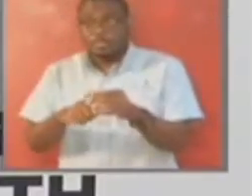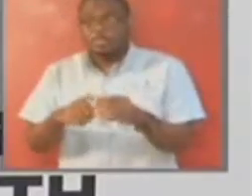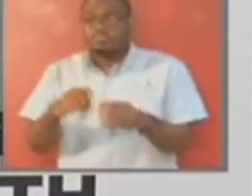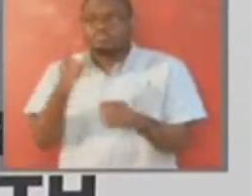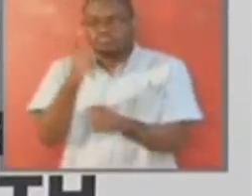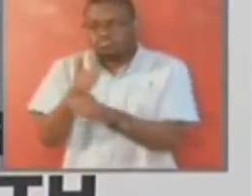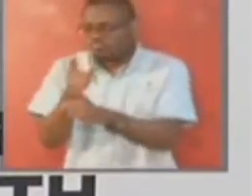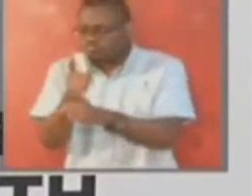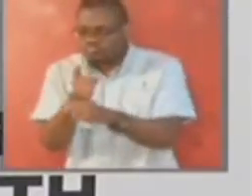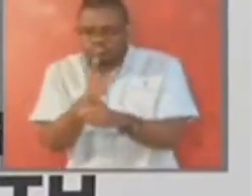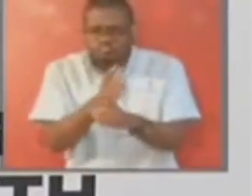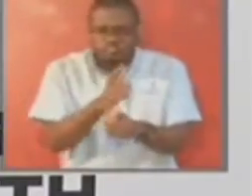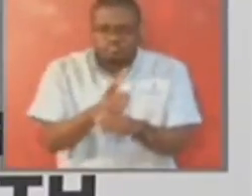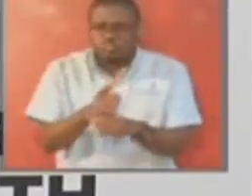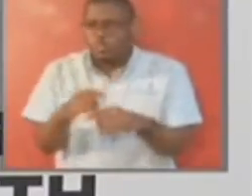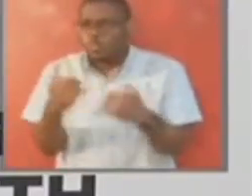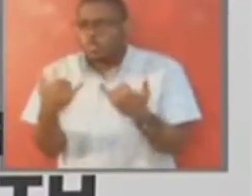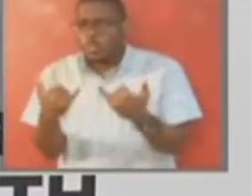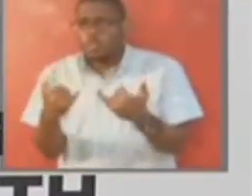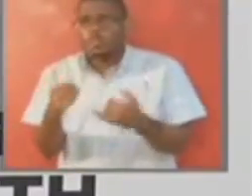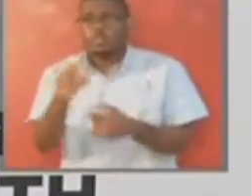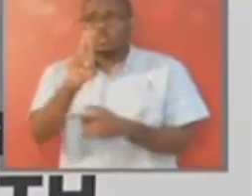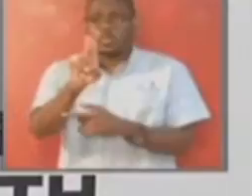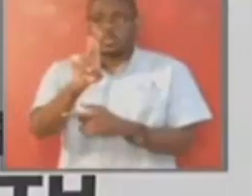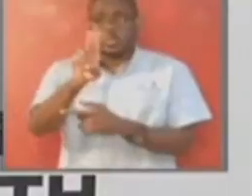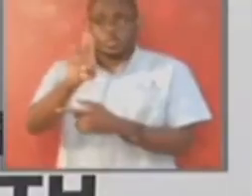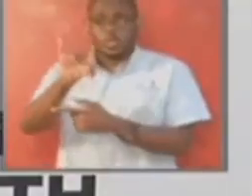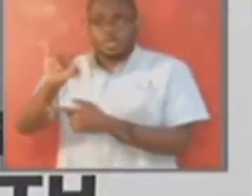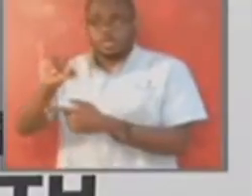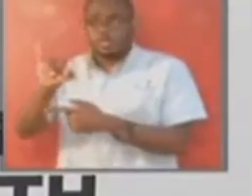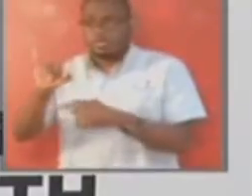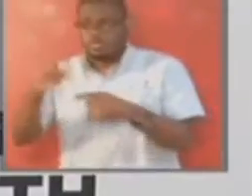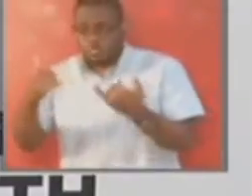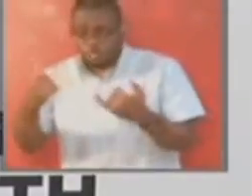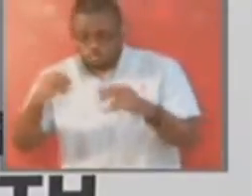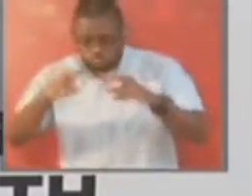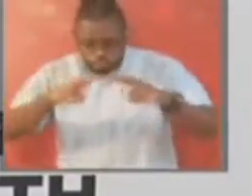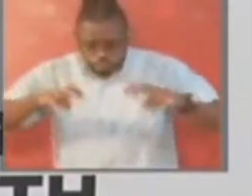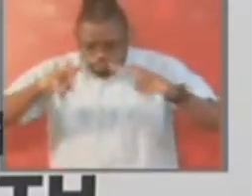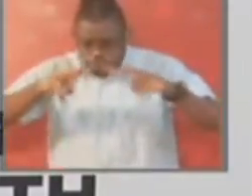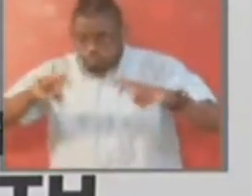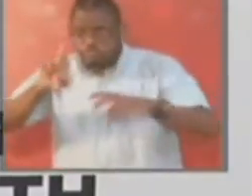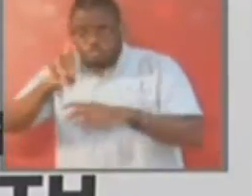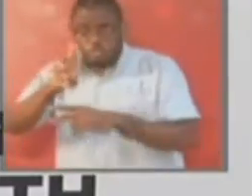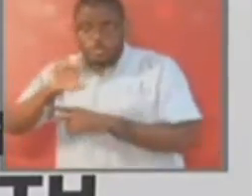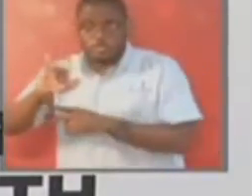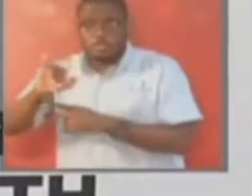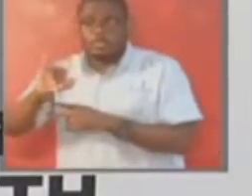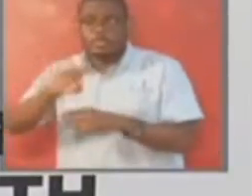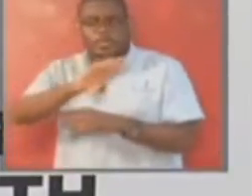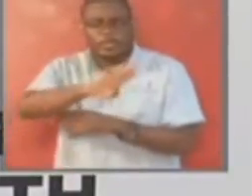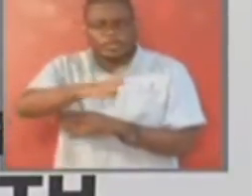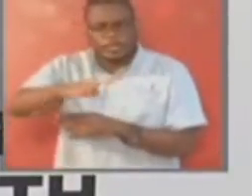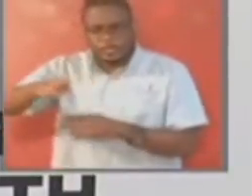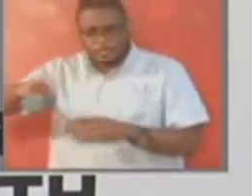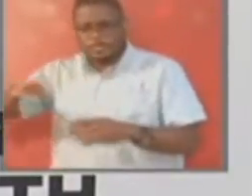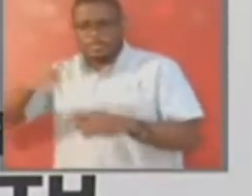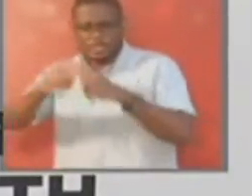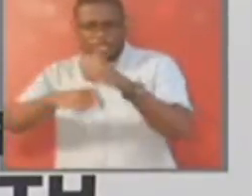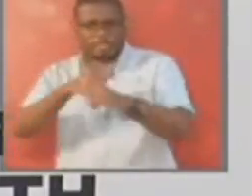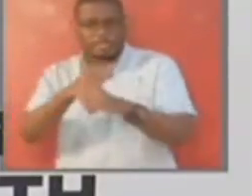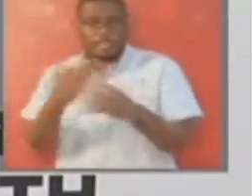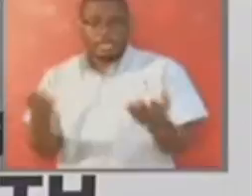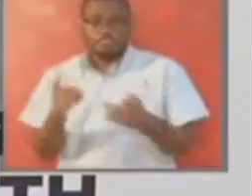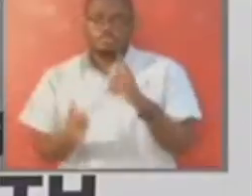doing a study now to determine what types of subtypes of viruses we have in Trinidad. But that has been done in other parts